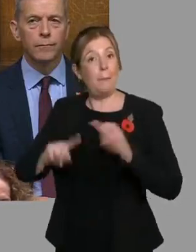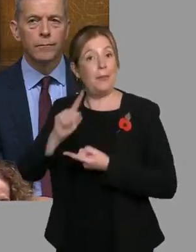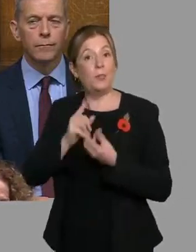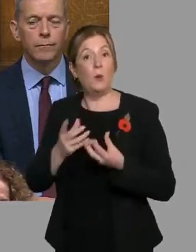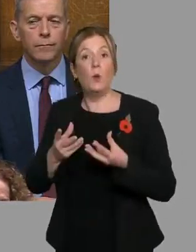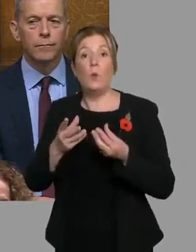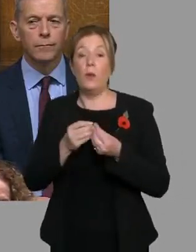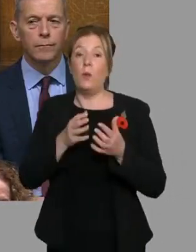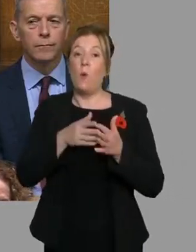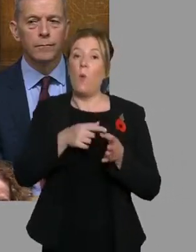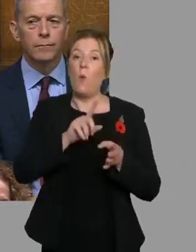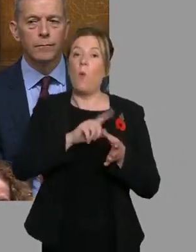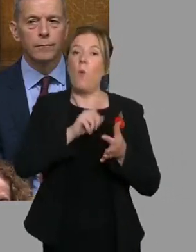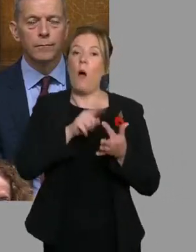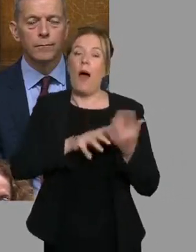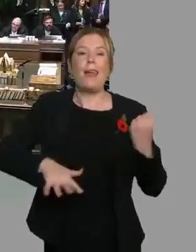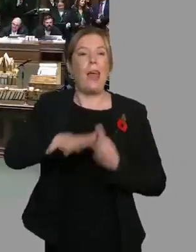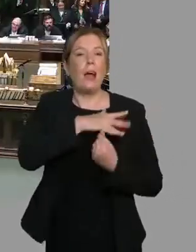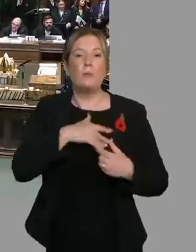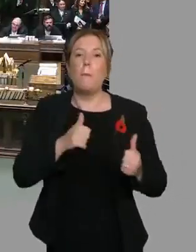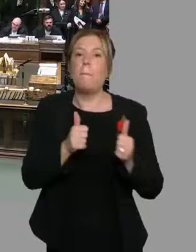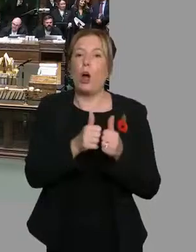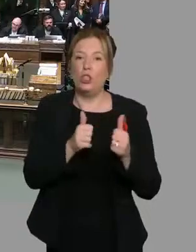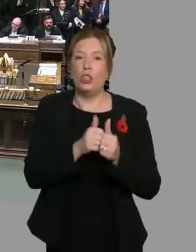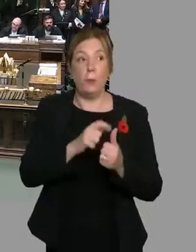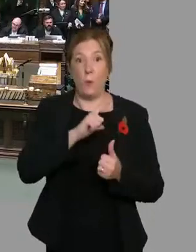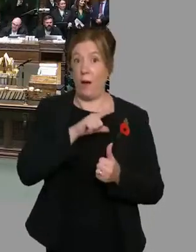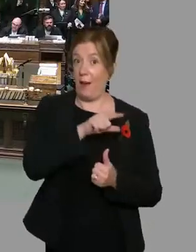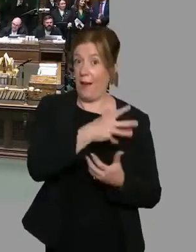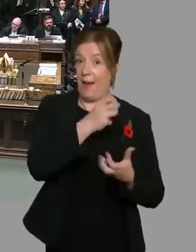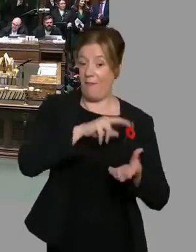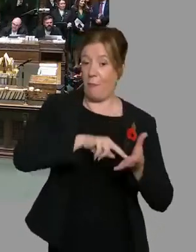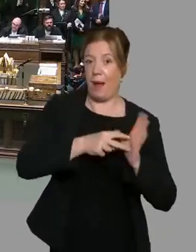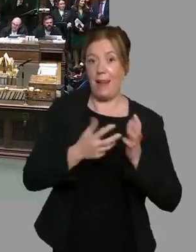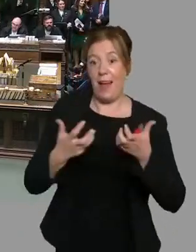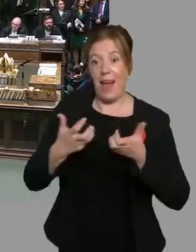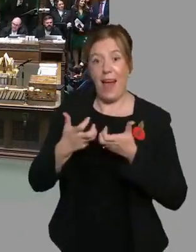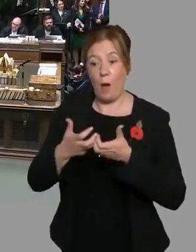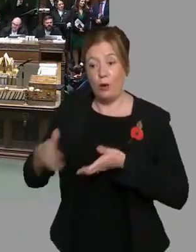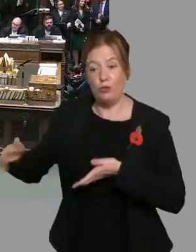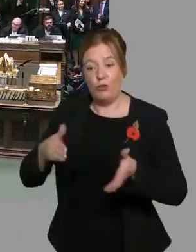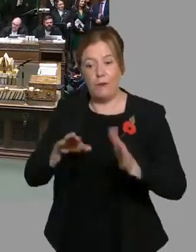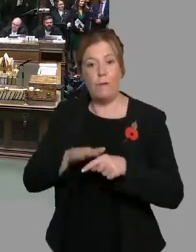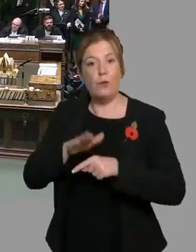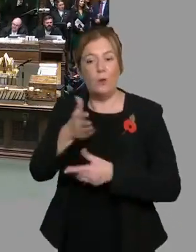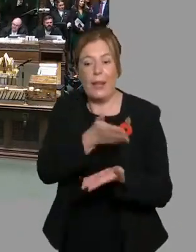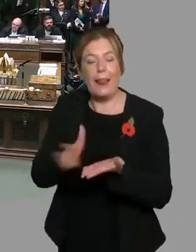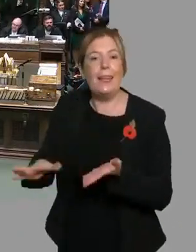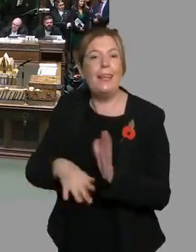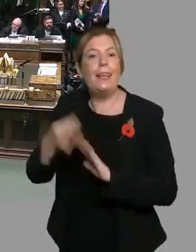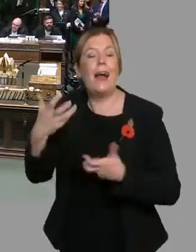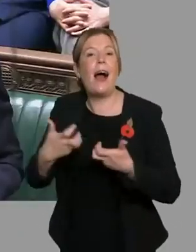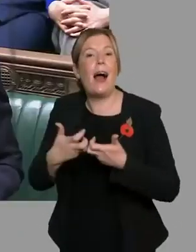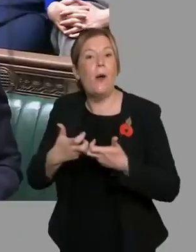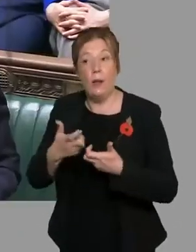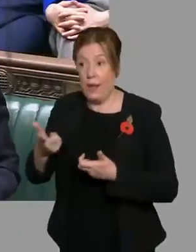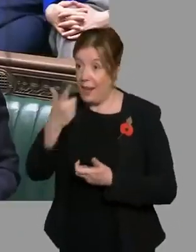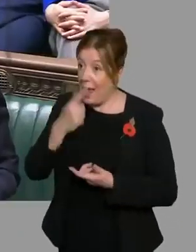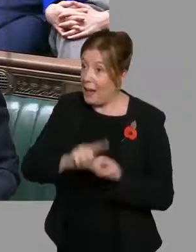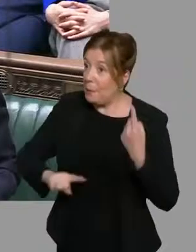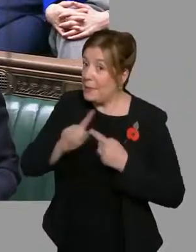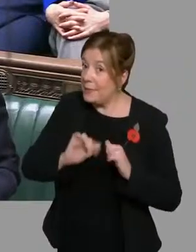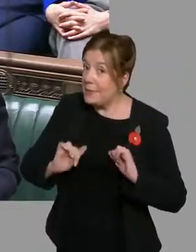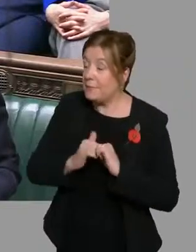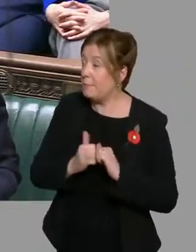their plan to clean up the Wye? Prime Minister. The River Wye is one of our most